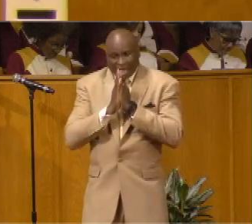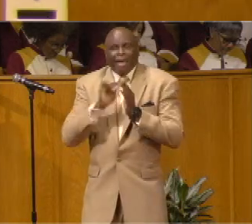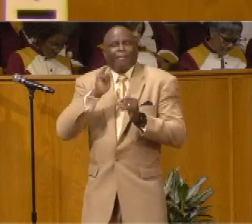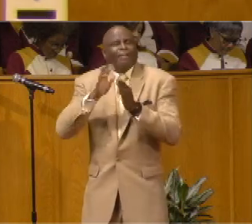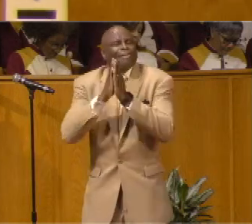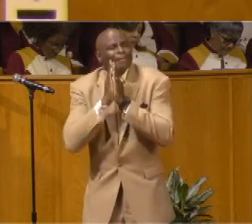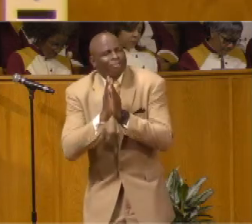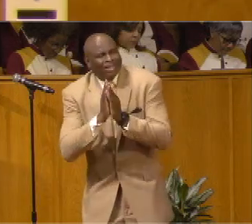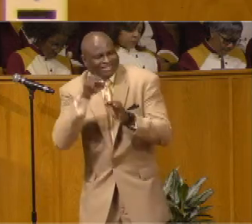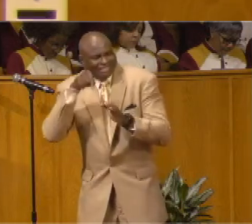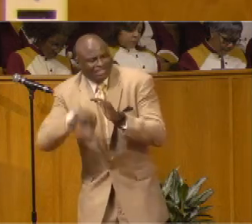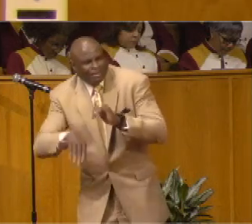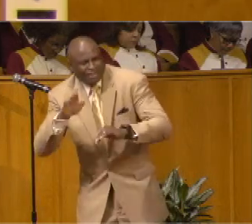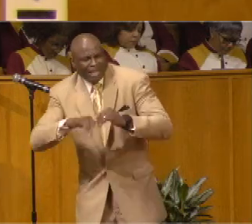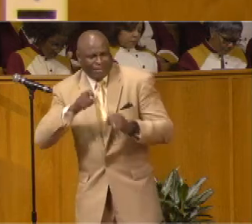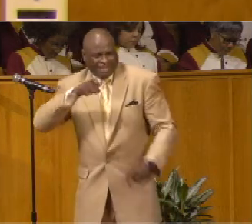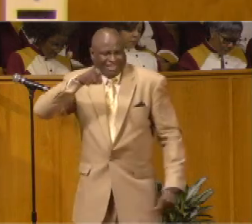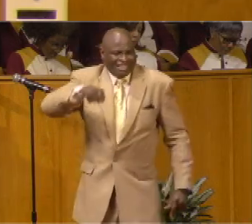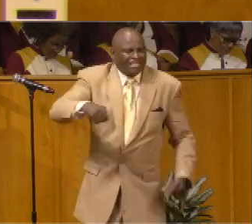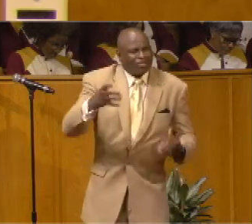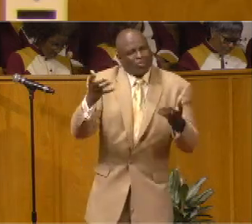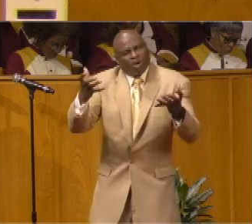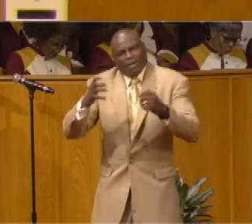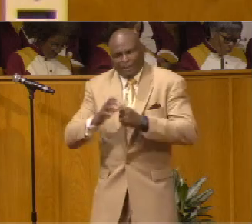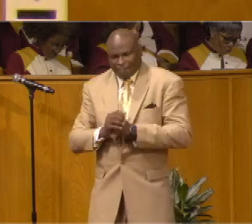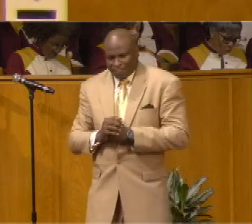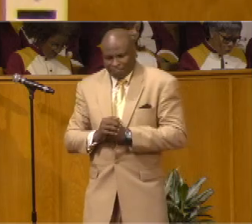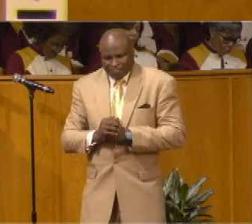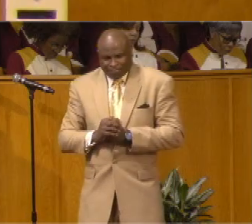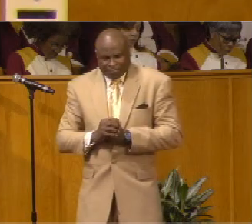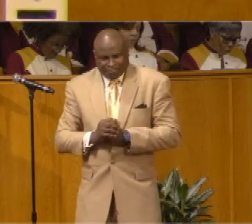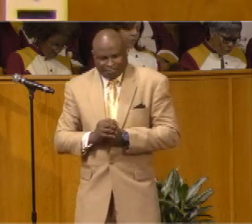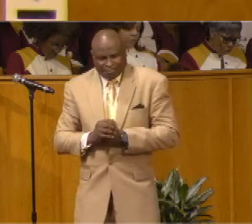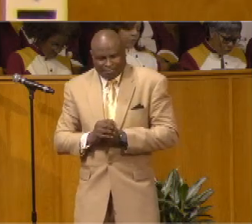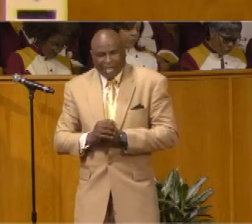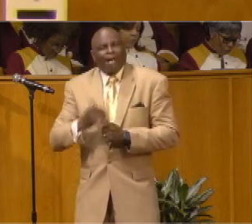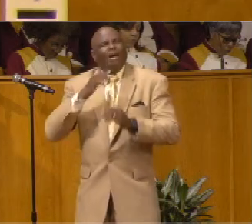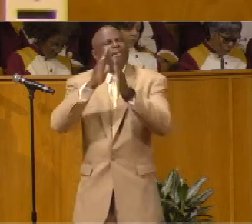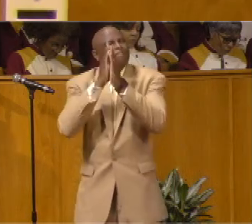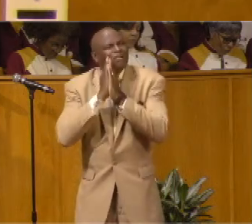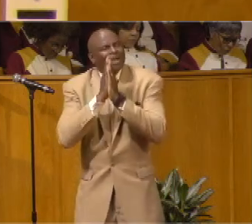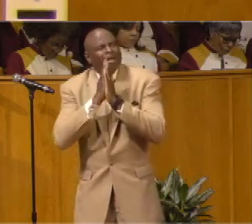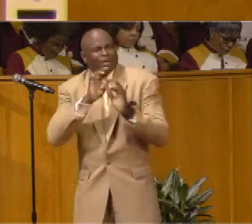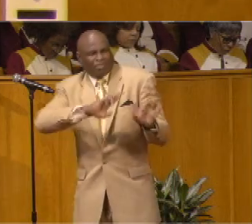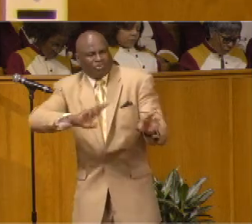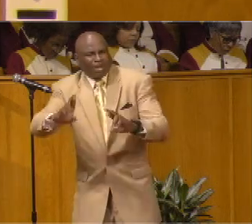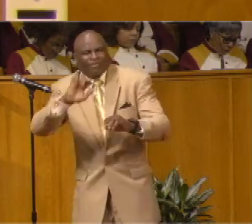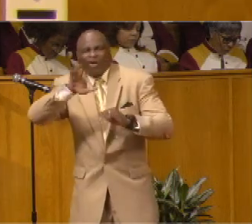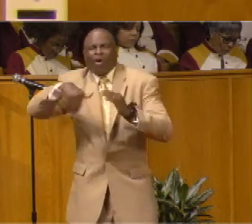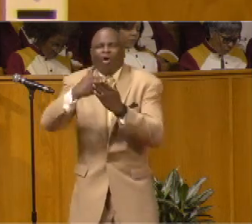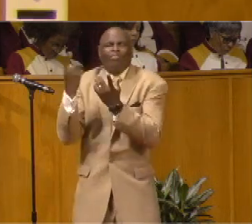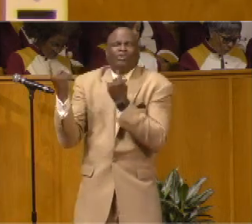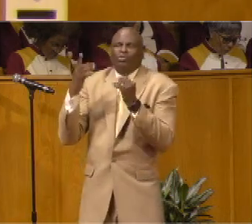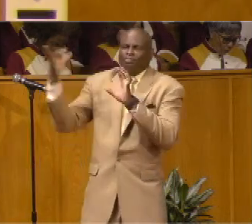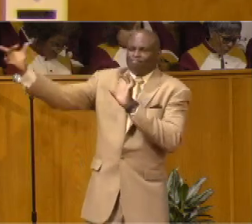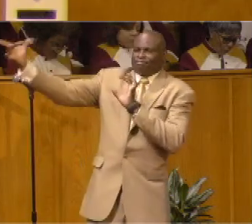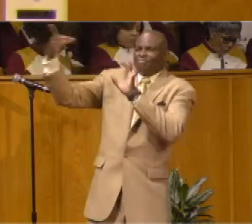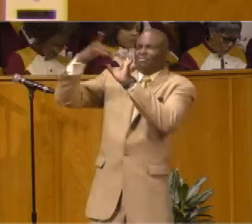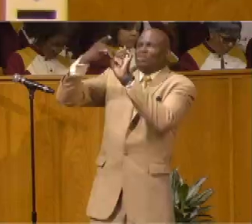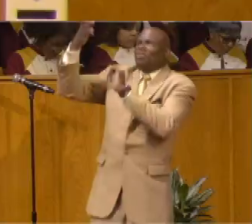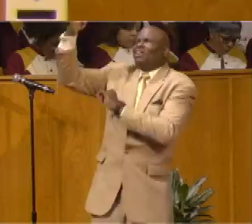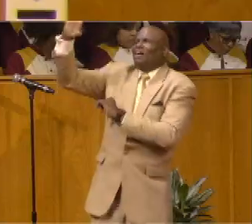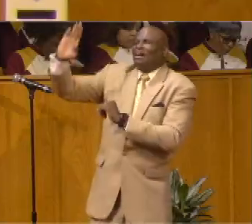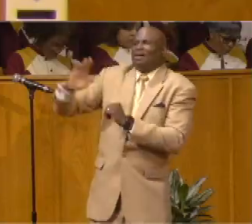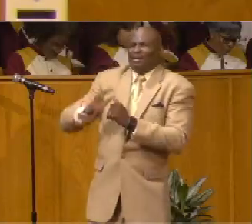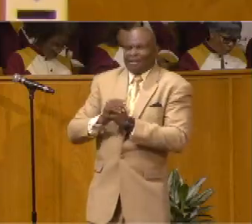my prayers go deeper than my needs and my wants, that my prayer puts me in a place where all I want to do is connect with God.